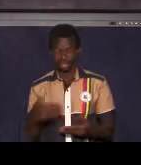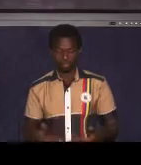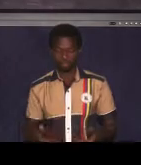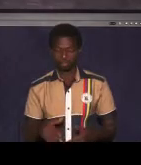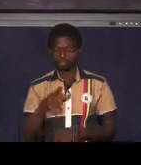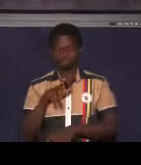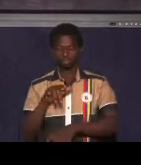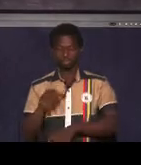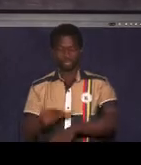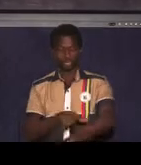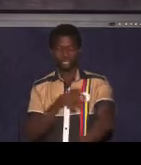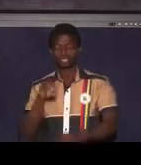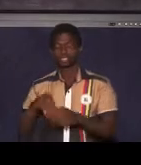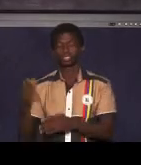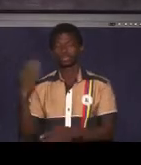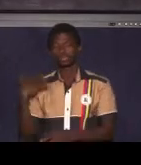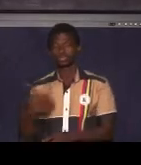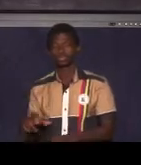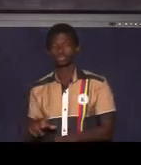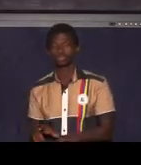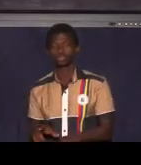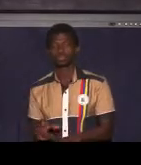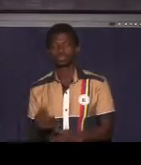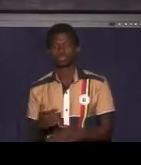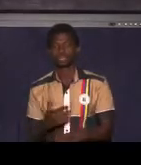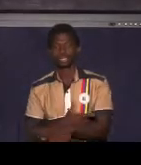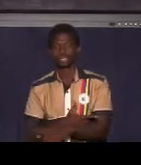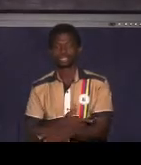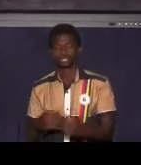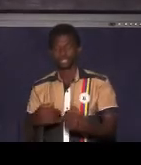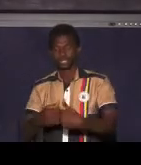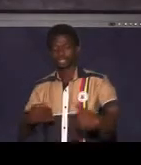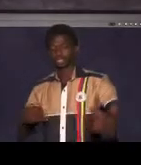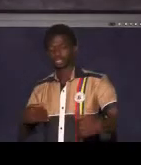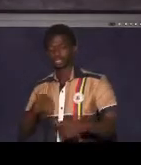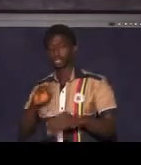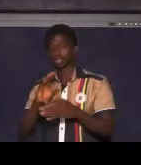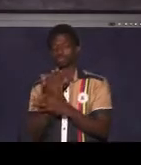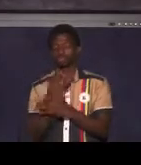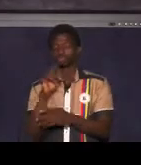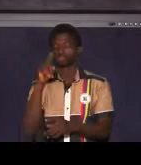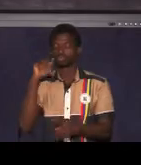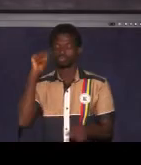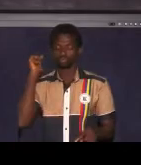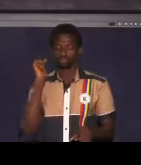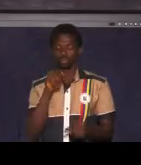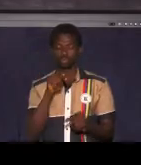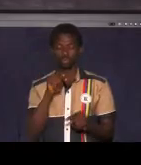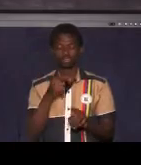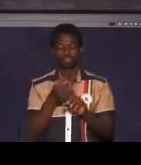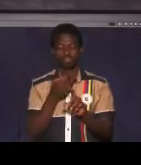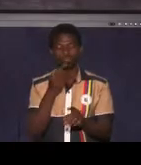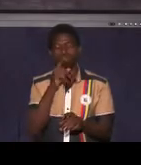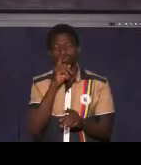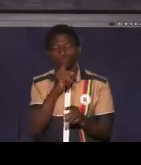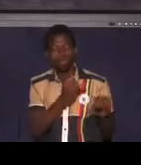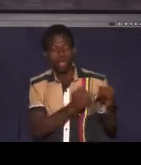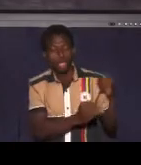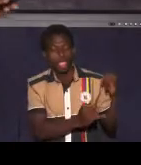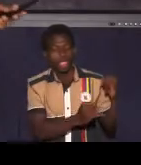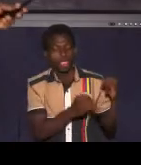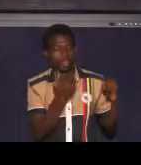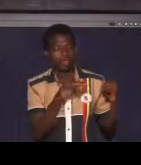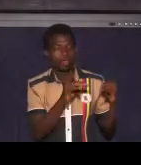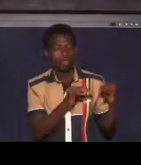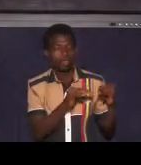in the previous lessons as the distance between 2 points. And so from one end of the board, for instance,